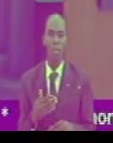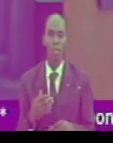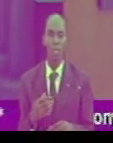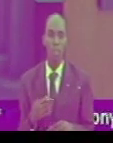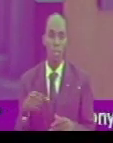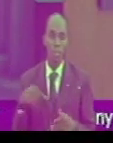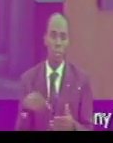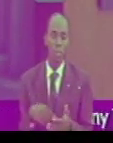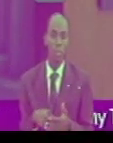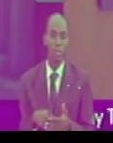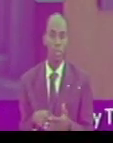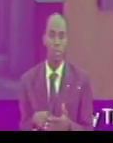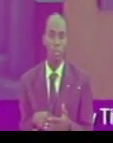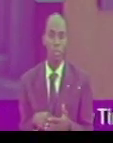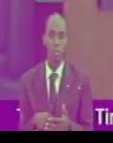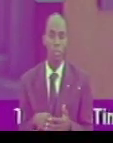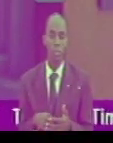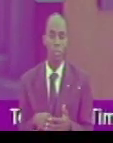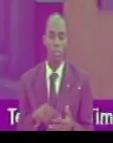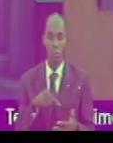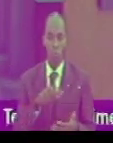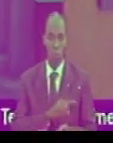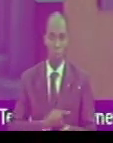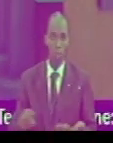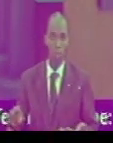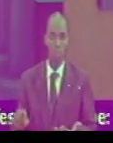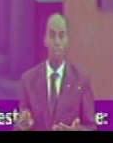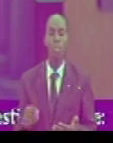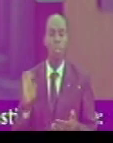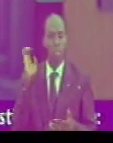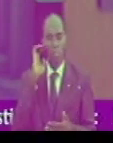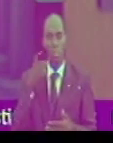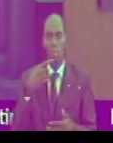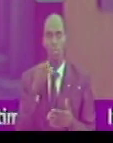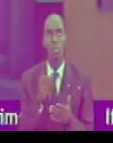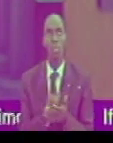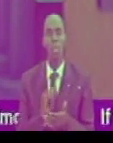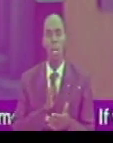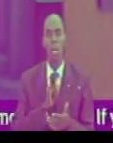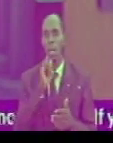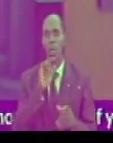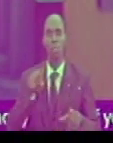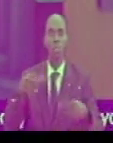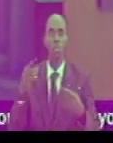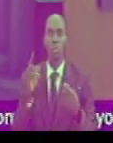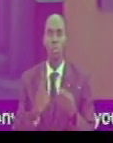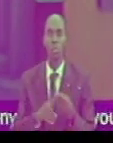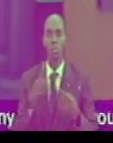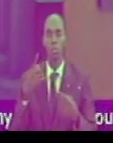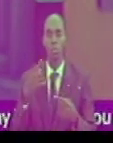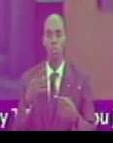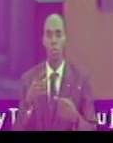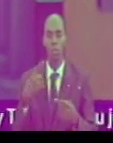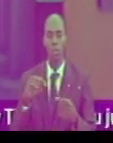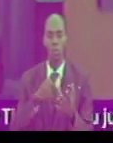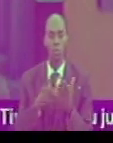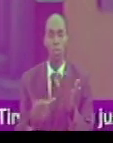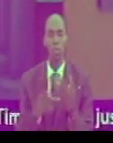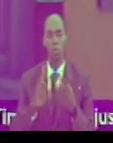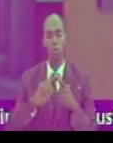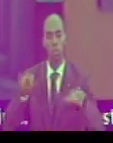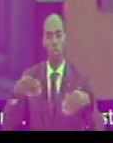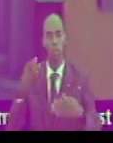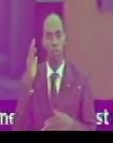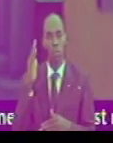God for what he have done in my life. On that very morning when I left the work, the thing was so serious, I become fear. I said, sure, I can't move